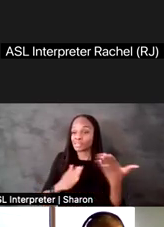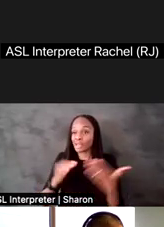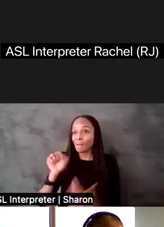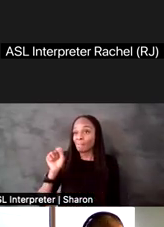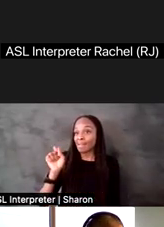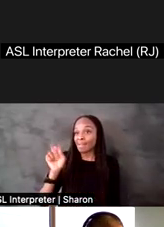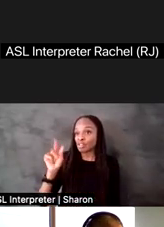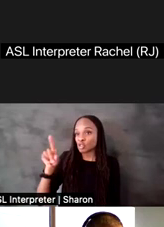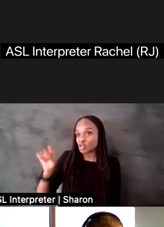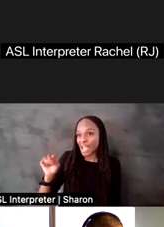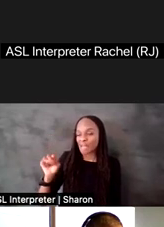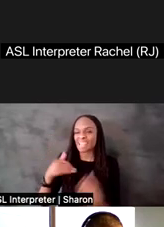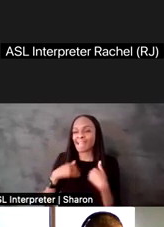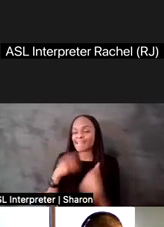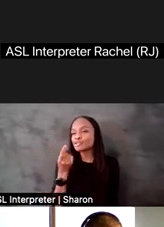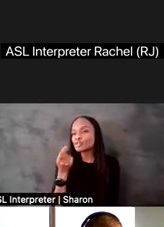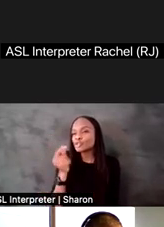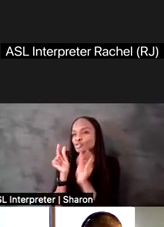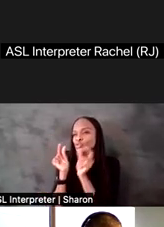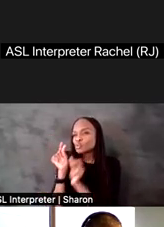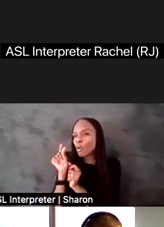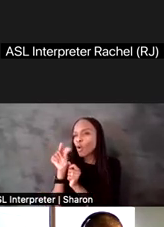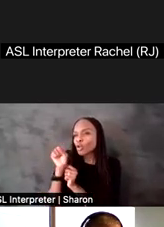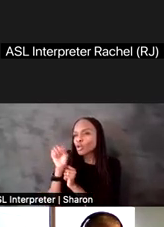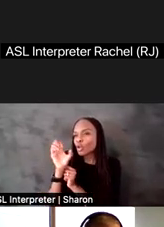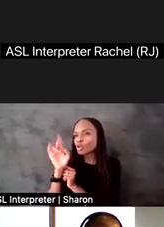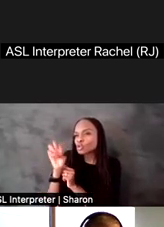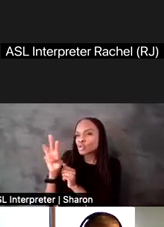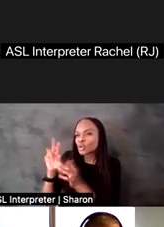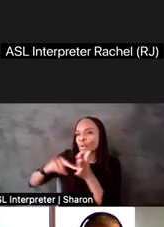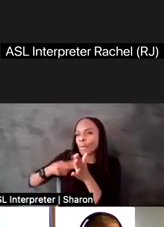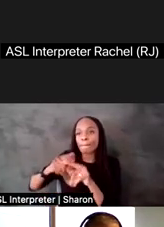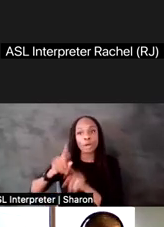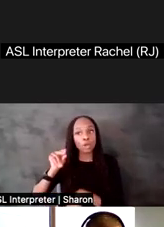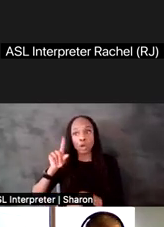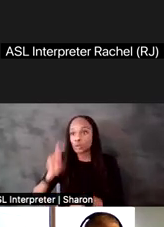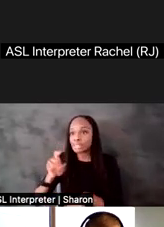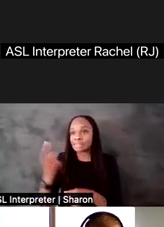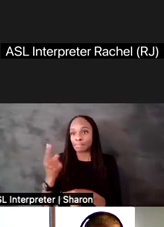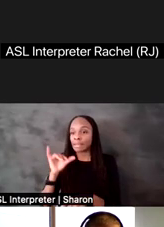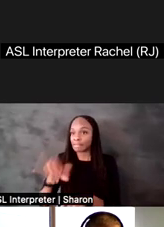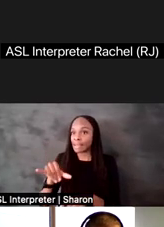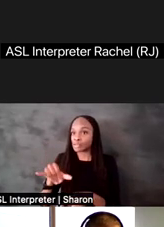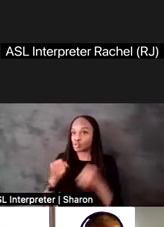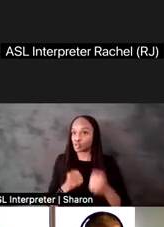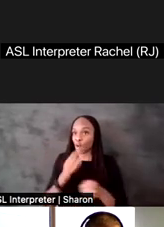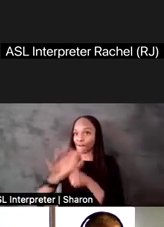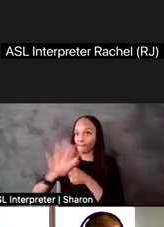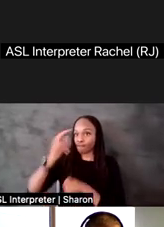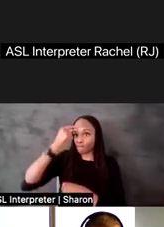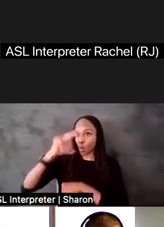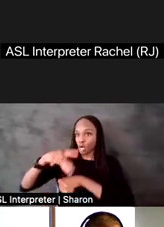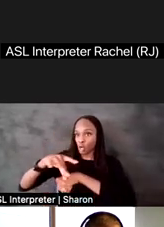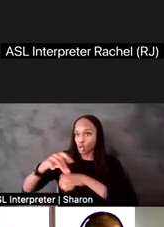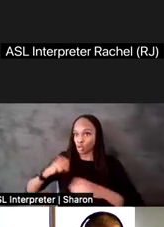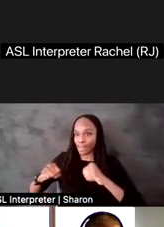with a little screw, but you really want to be making sure that's going to be sufficient. And a lot of the fasteners will